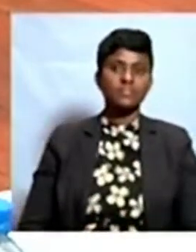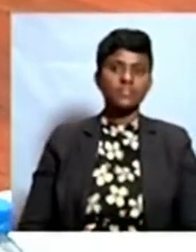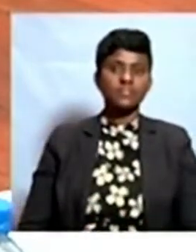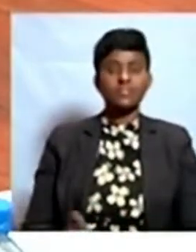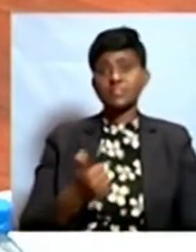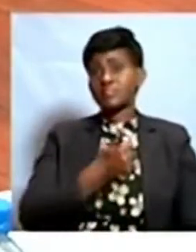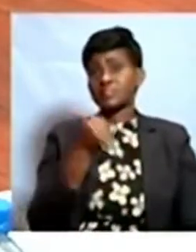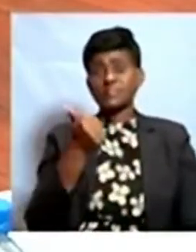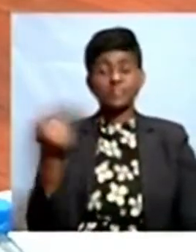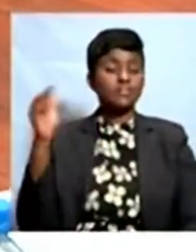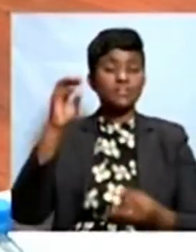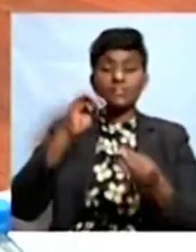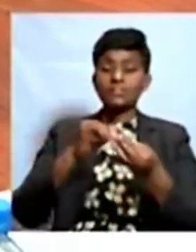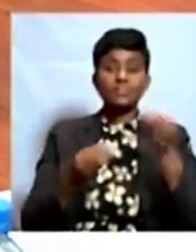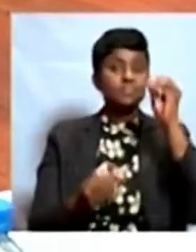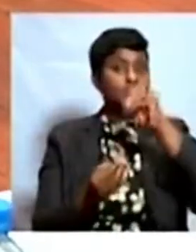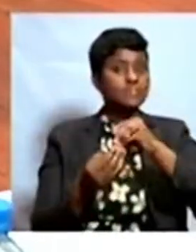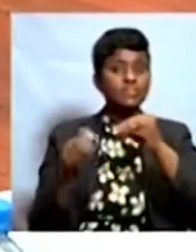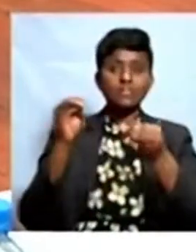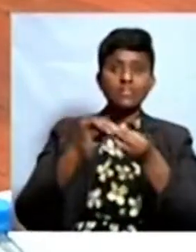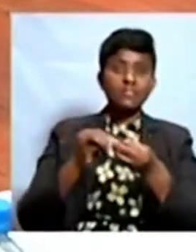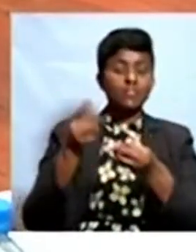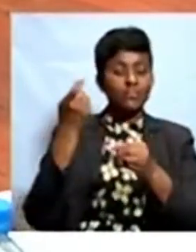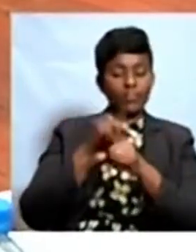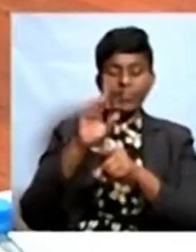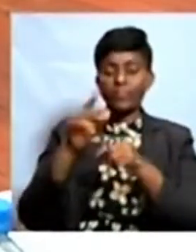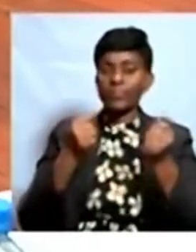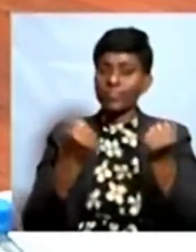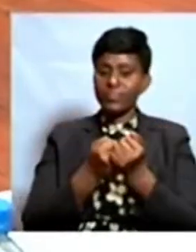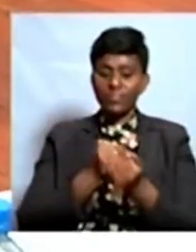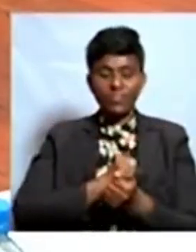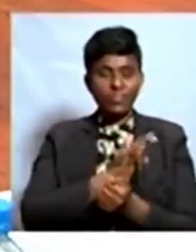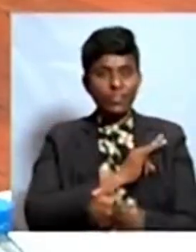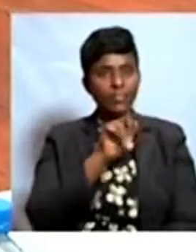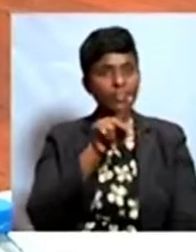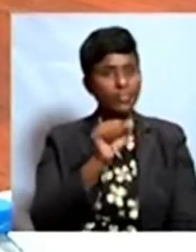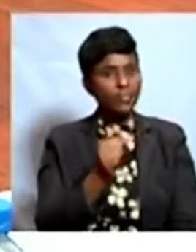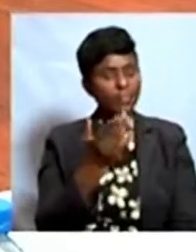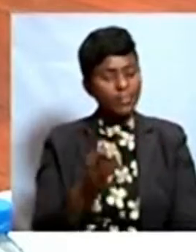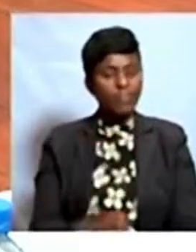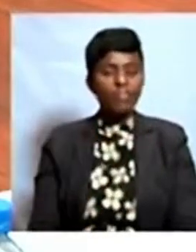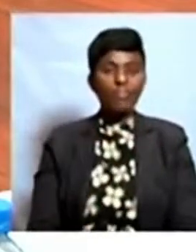Any addition from your support staff, PS?